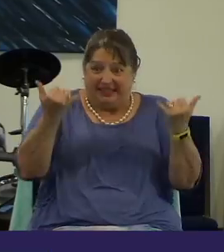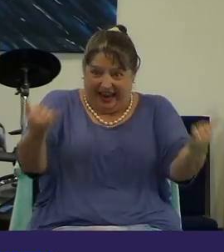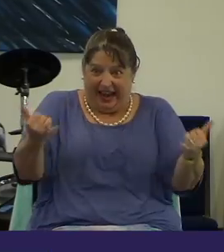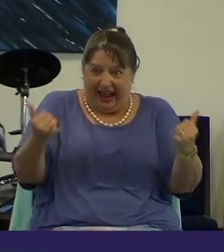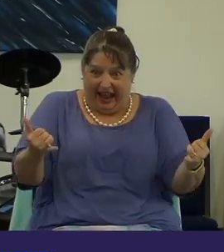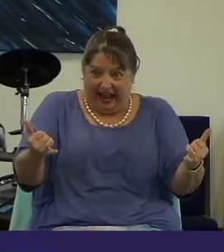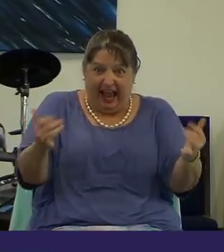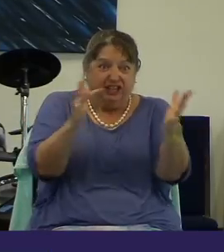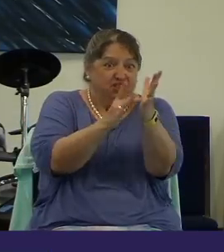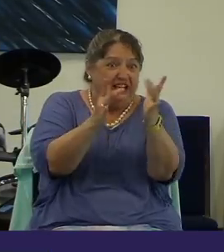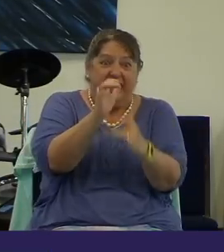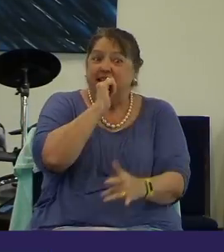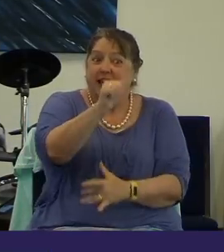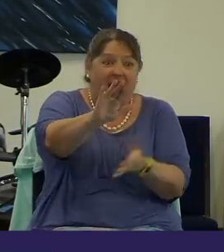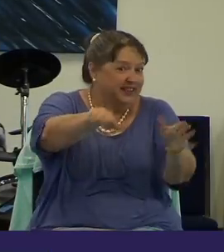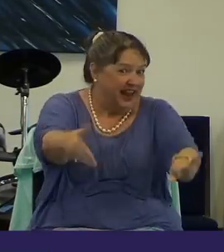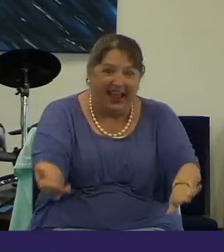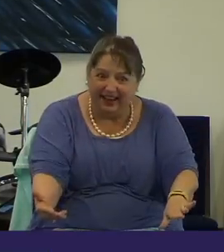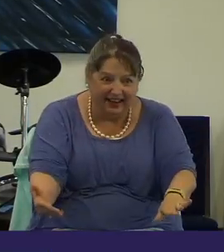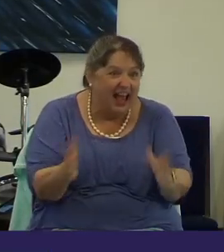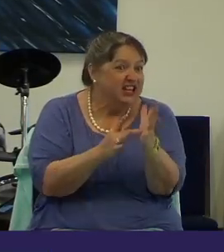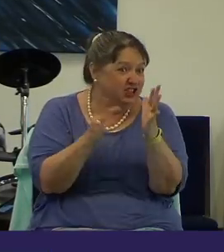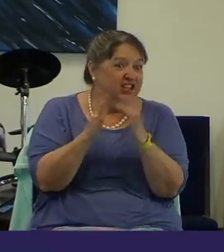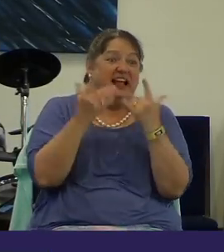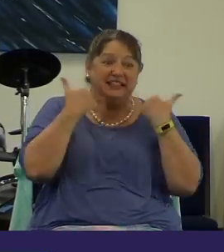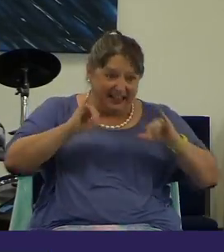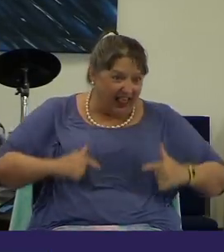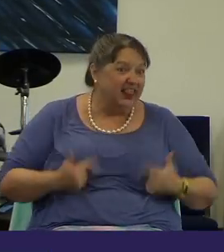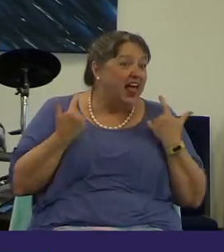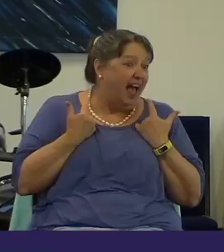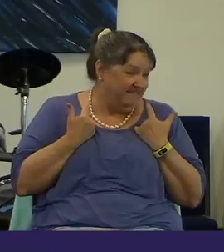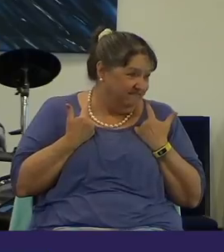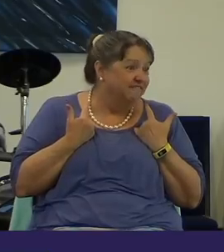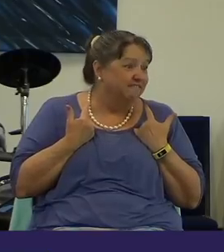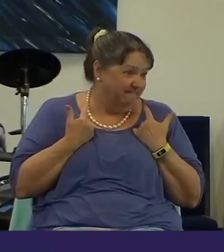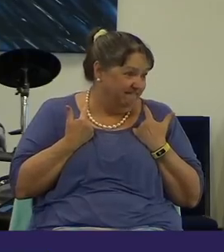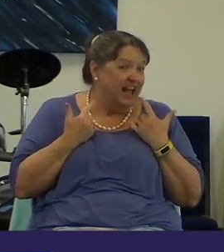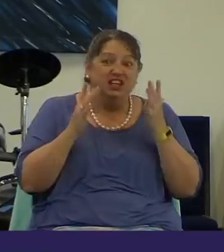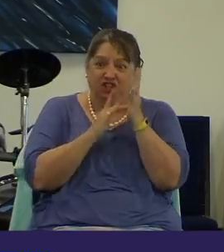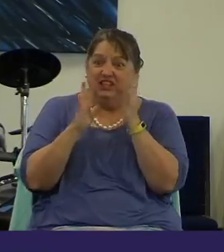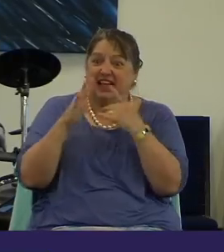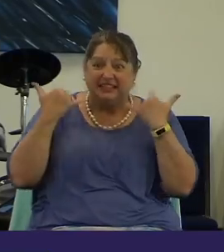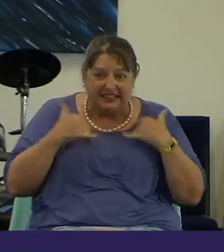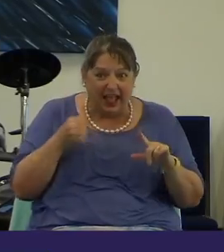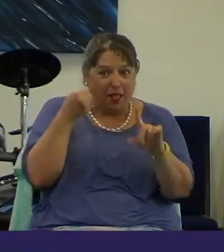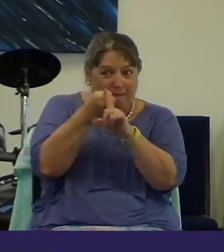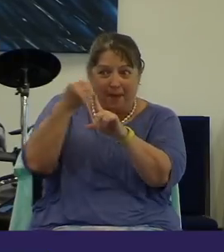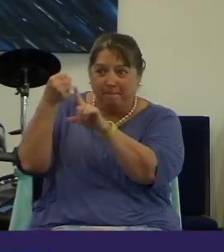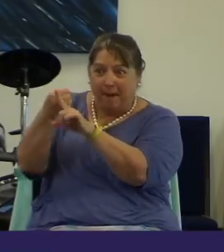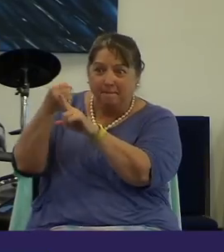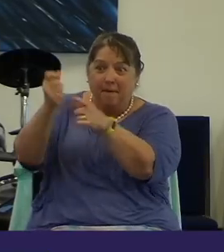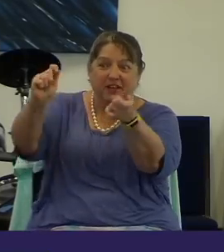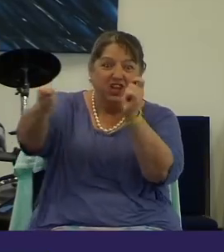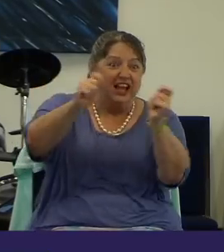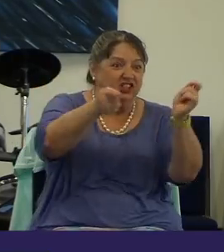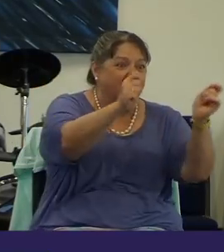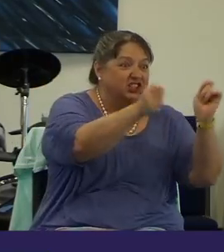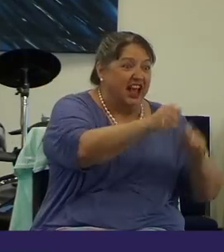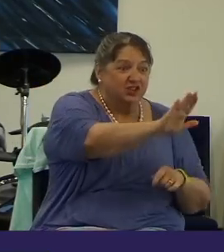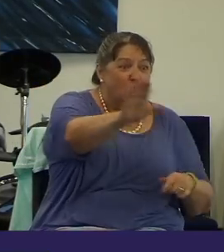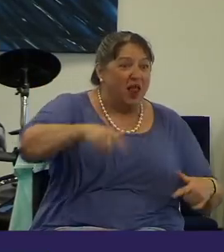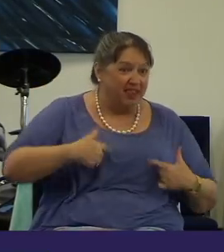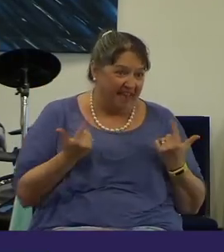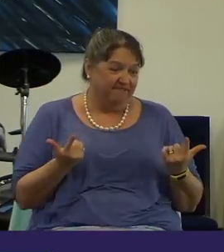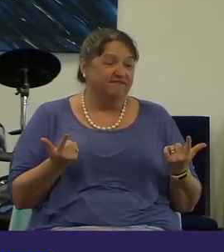Jesus is alive. That he lives, that he's still changing lives. And the proof of the pudding is this.